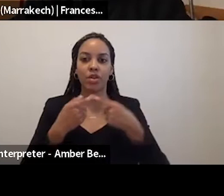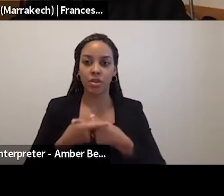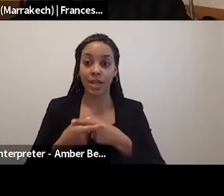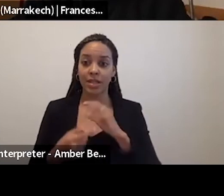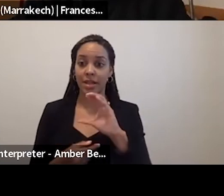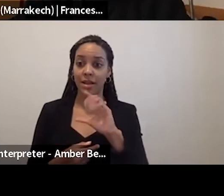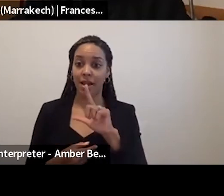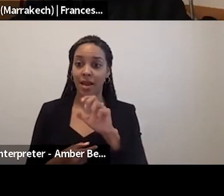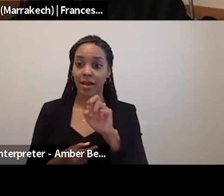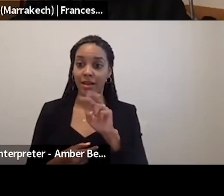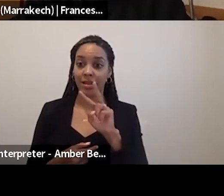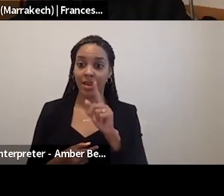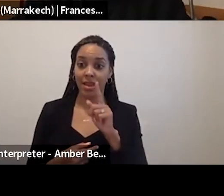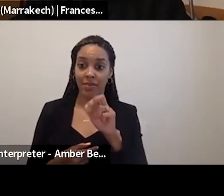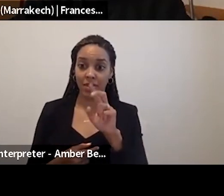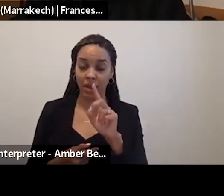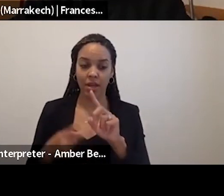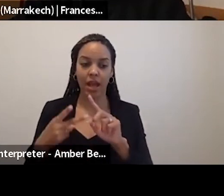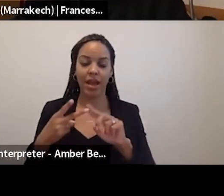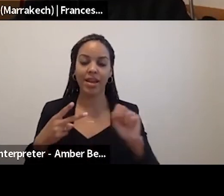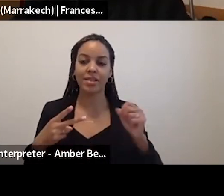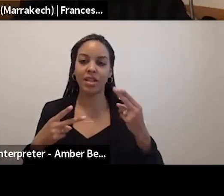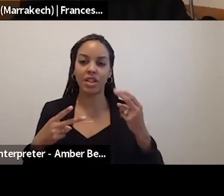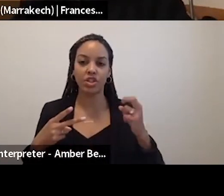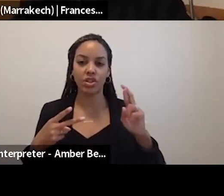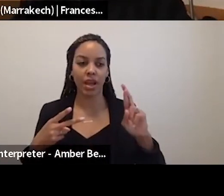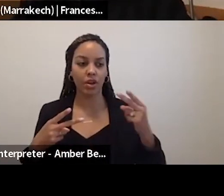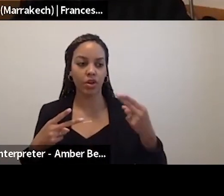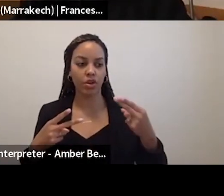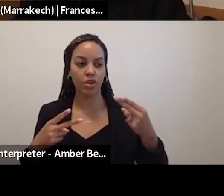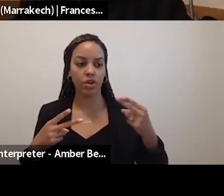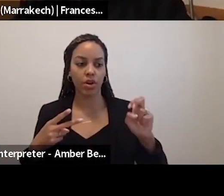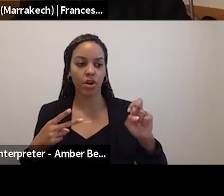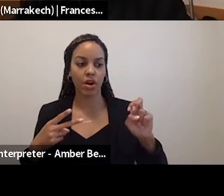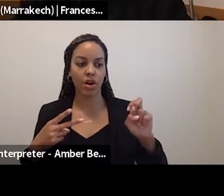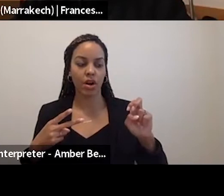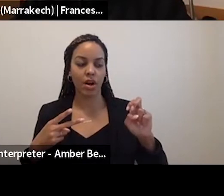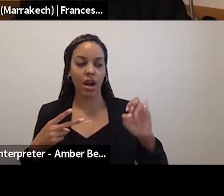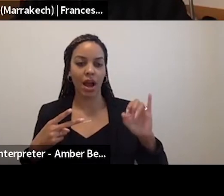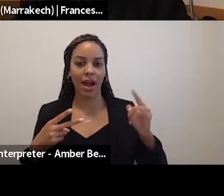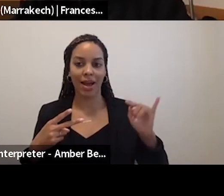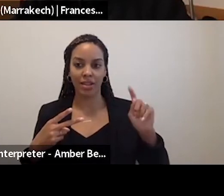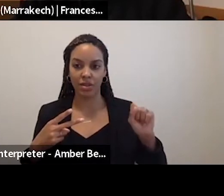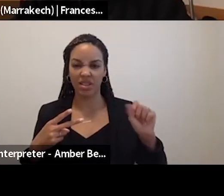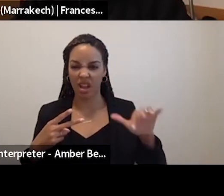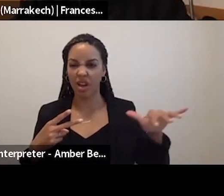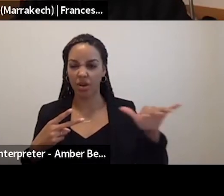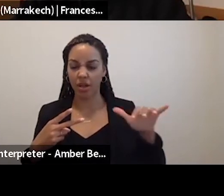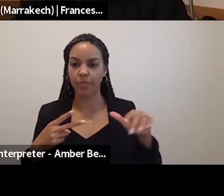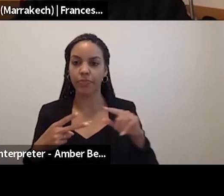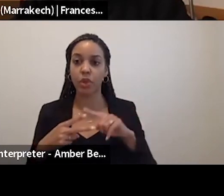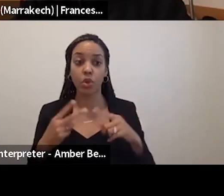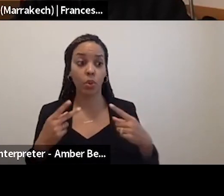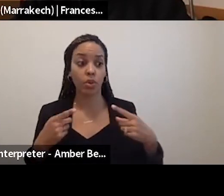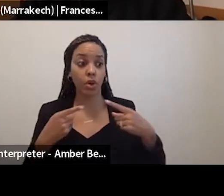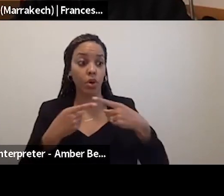Cleveland and Shaker Heights. And so really the interest for me was the cross section of class. So I